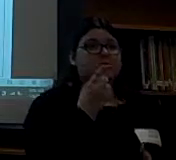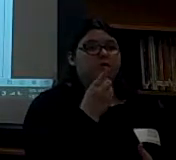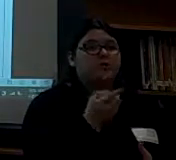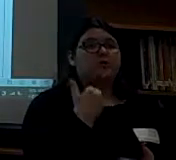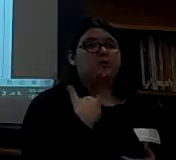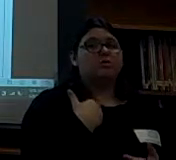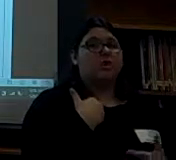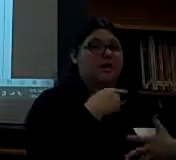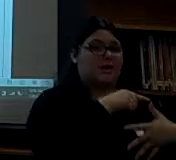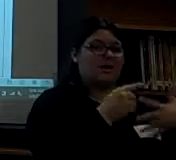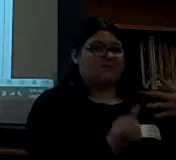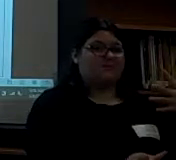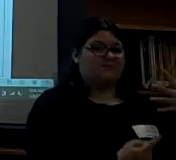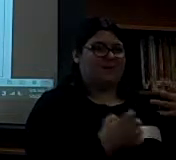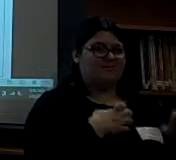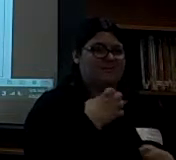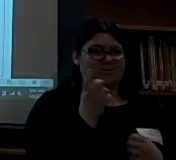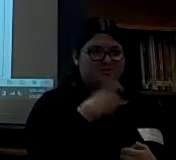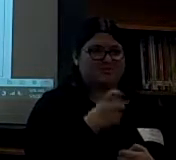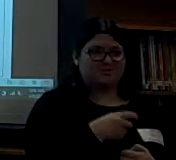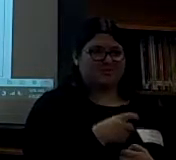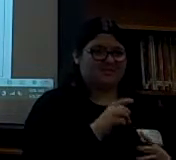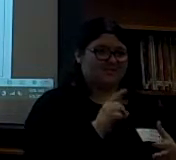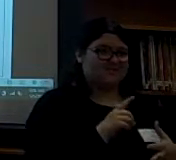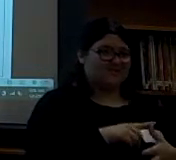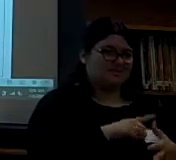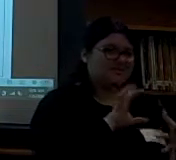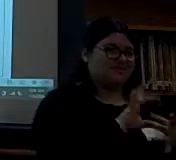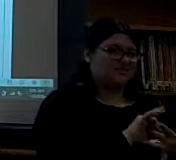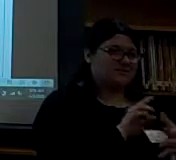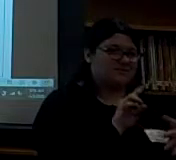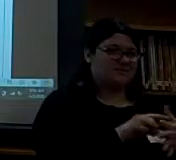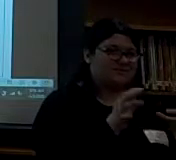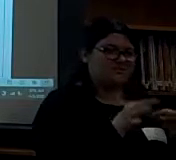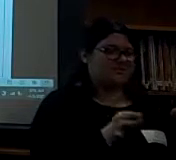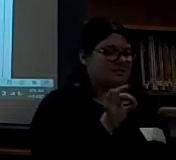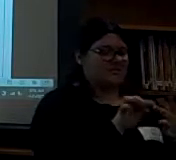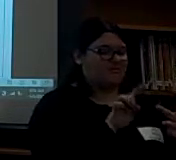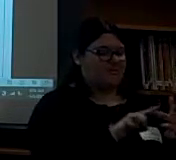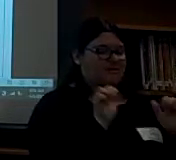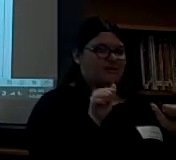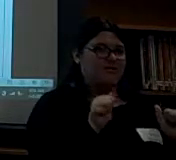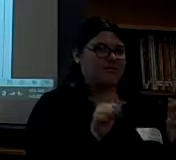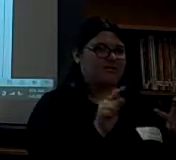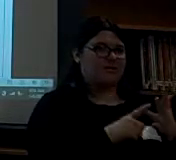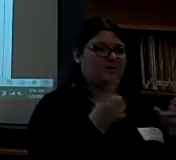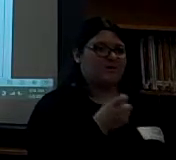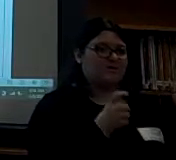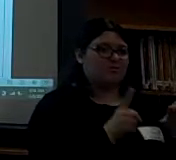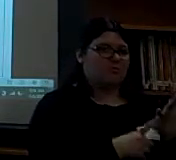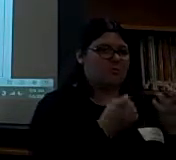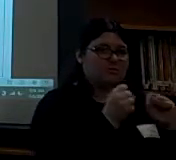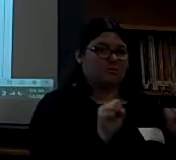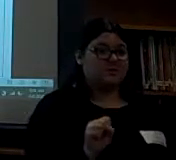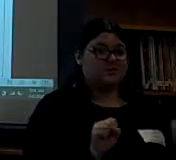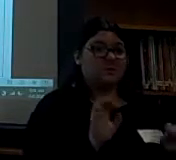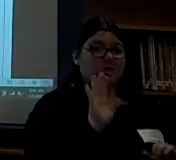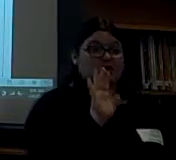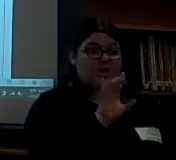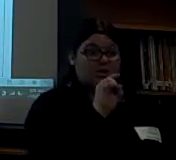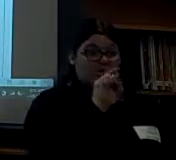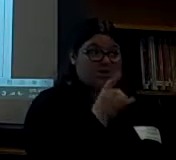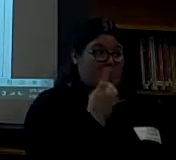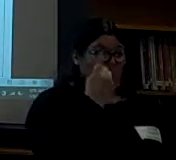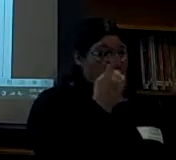have those 5 emotional needs: connection, significance, capability, control, and security. And your kids are one